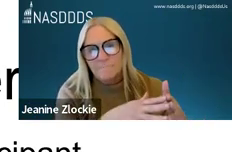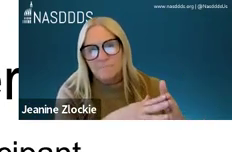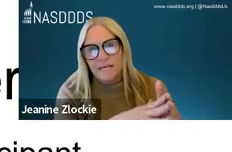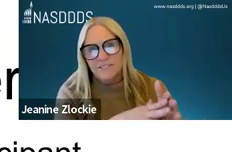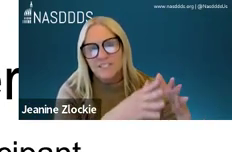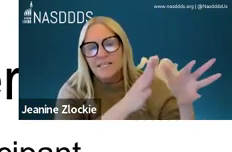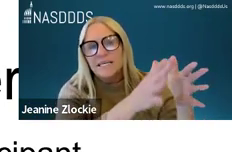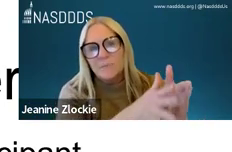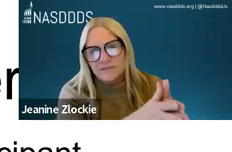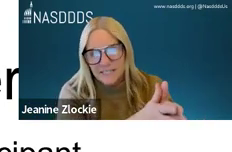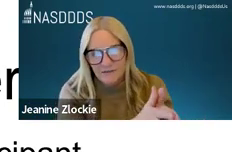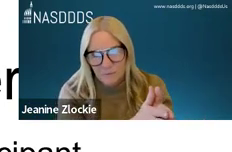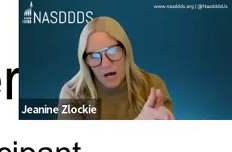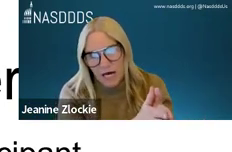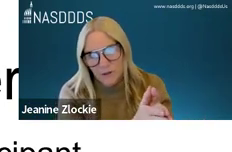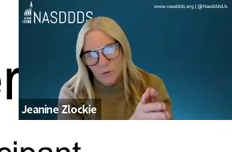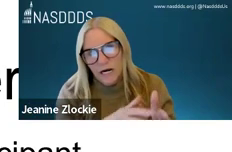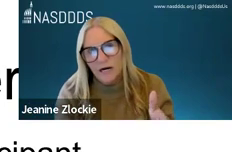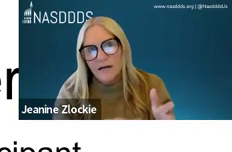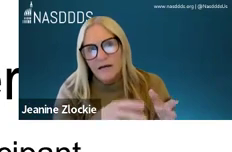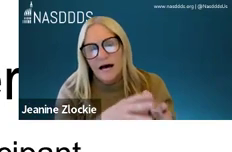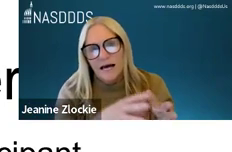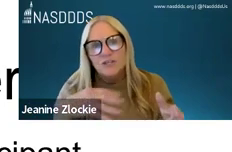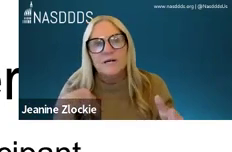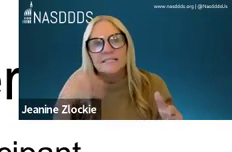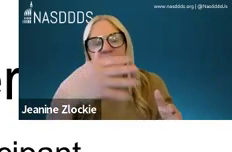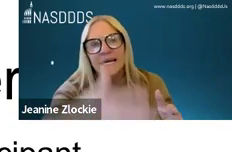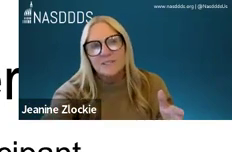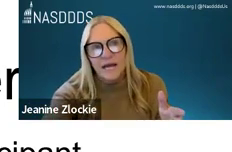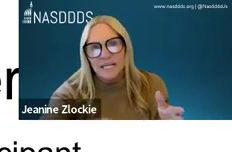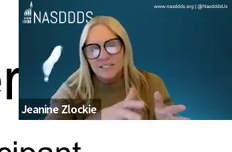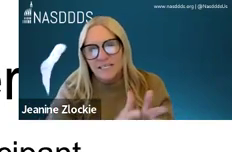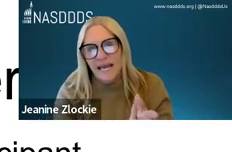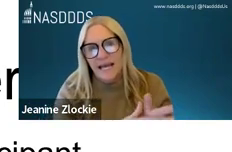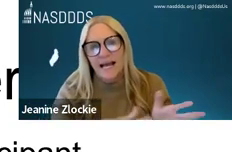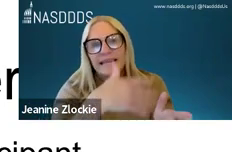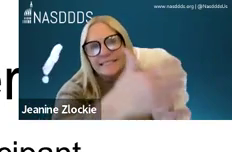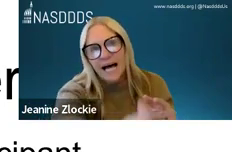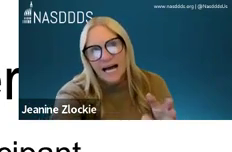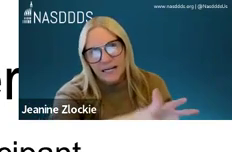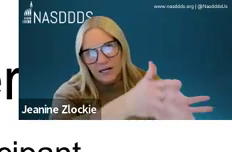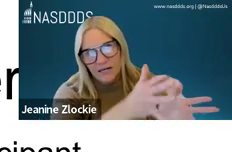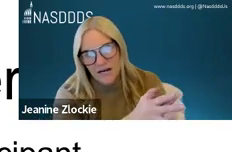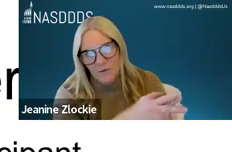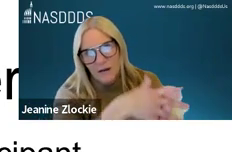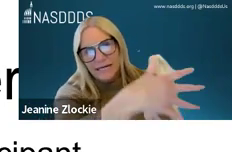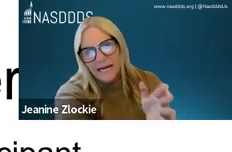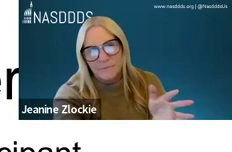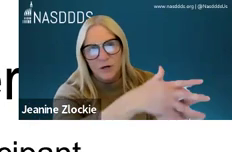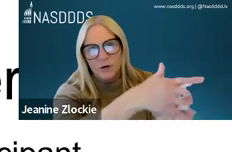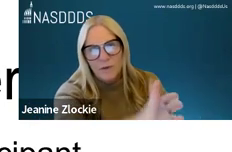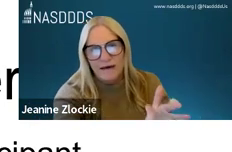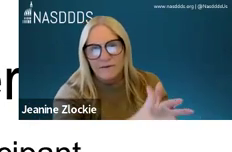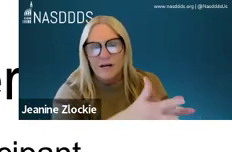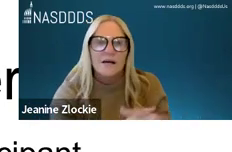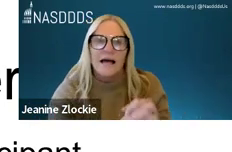where it's just a little bit of a different model, where you can say to agency A, I'd like to hire, you know, my